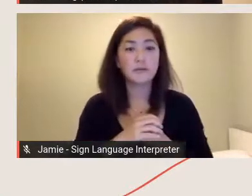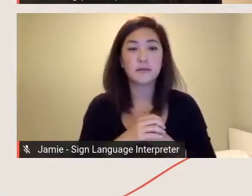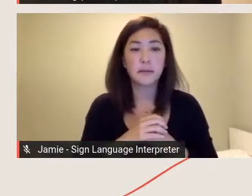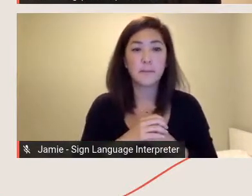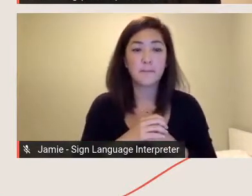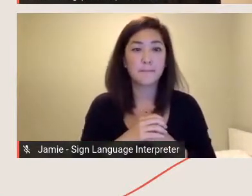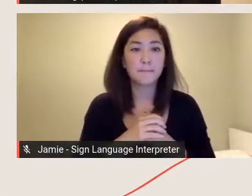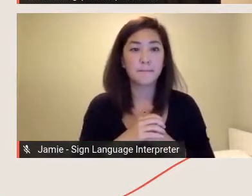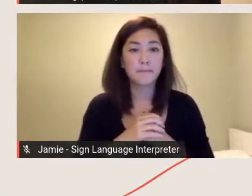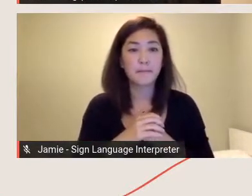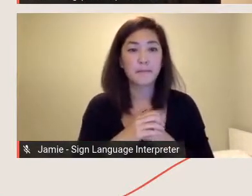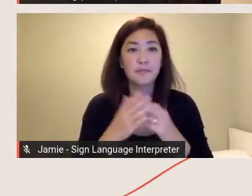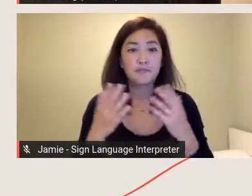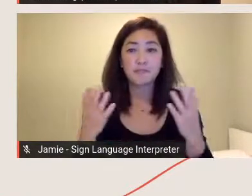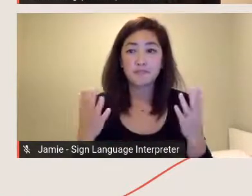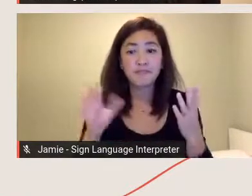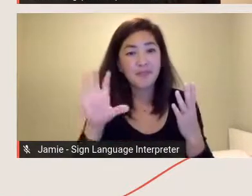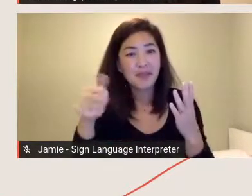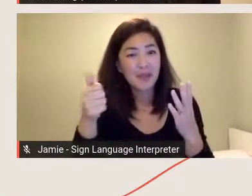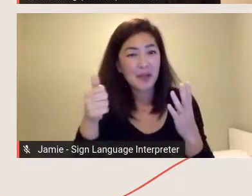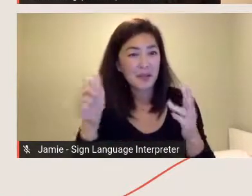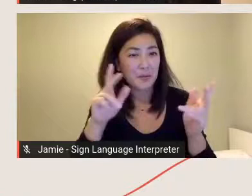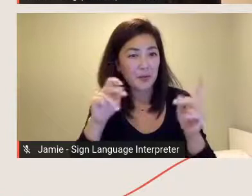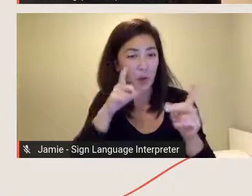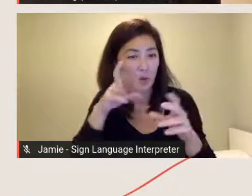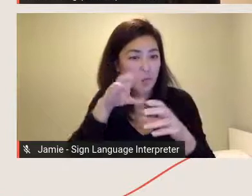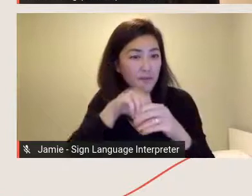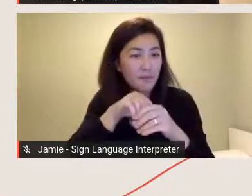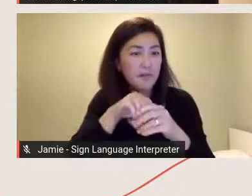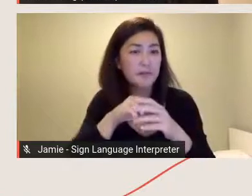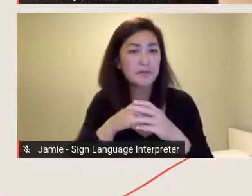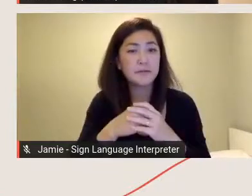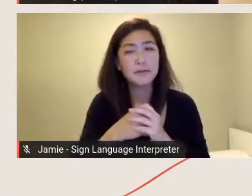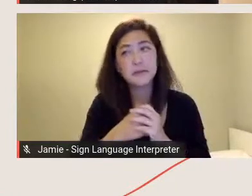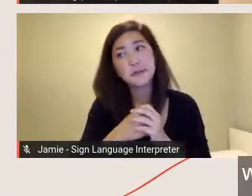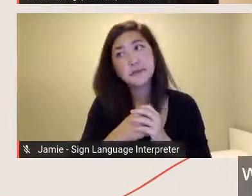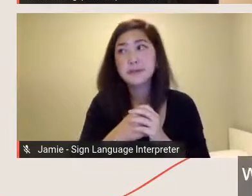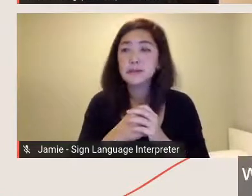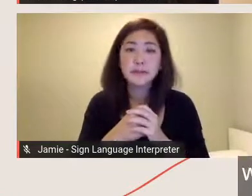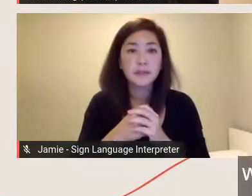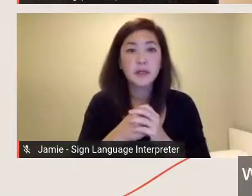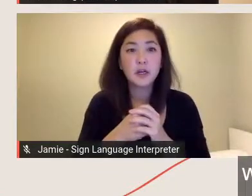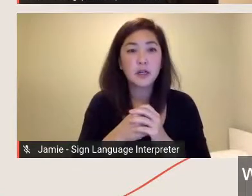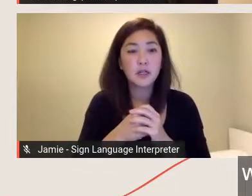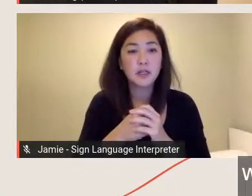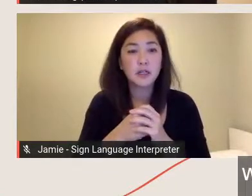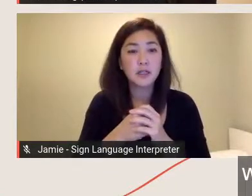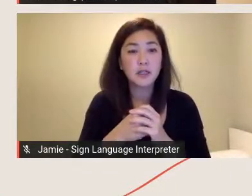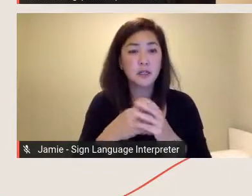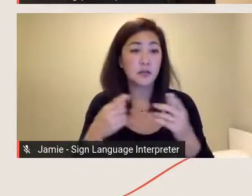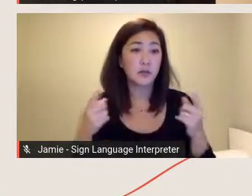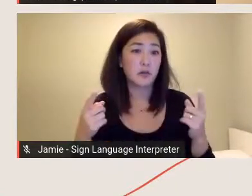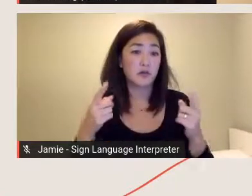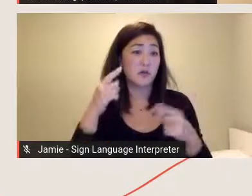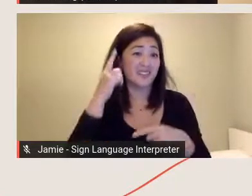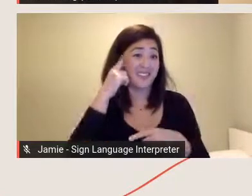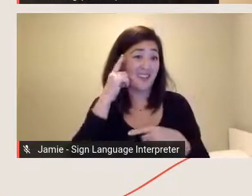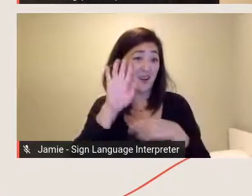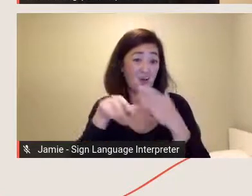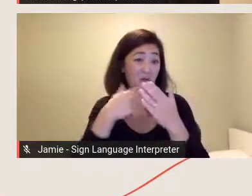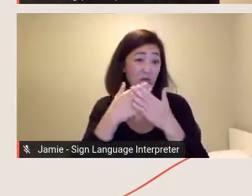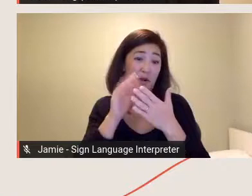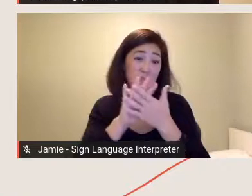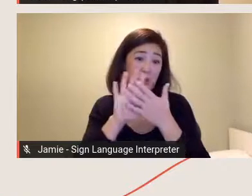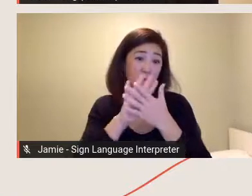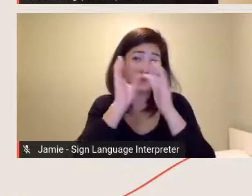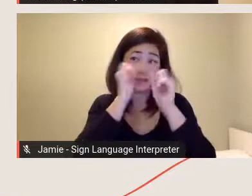In terms of the specific other characters in the film or other subjects in the film, like they didn't, you know, when we were conceptualizing that this film would come out at a film